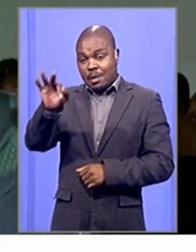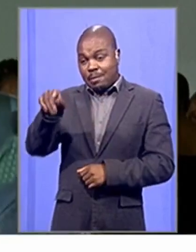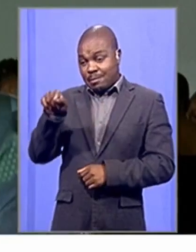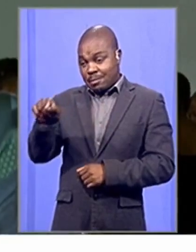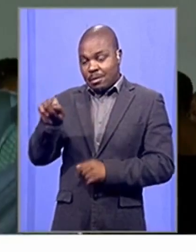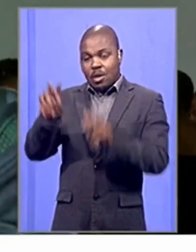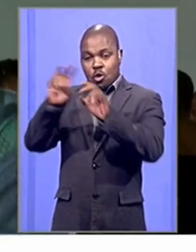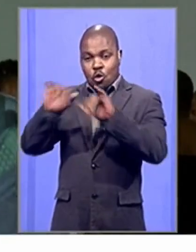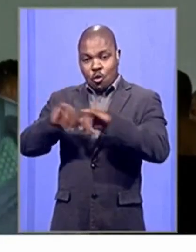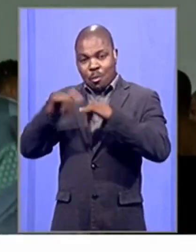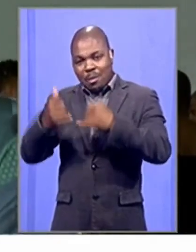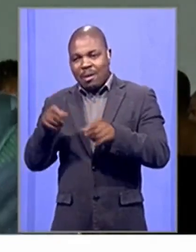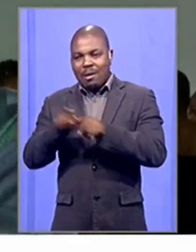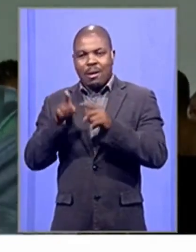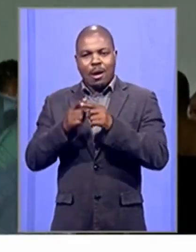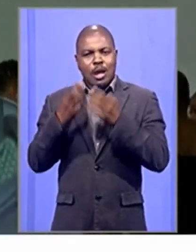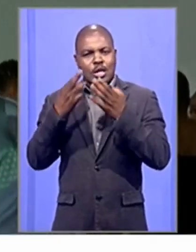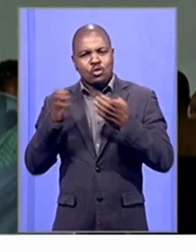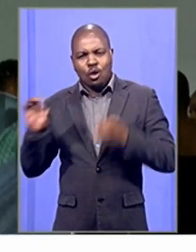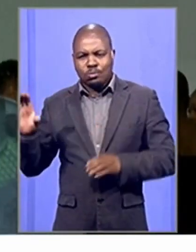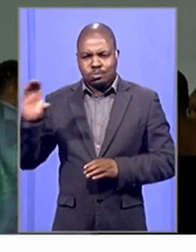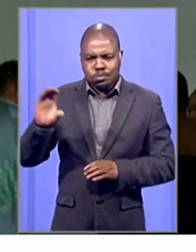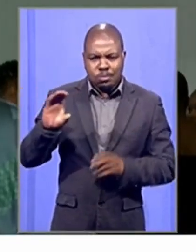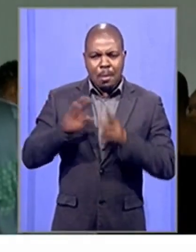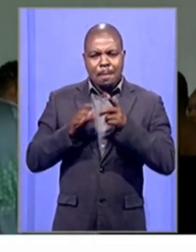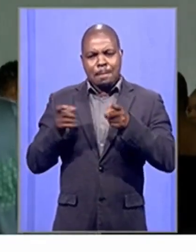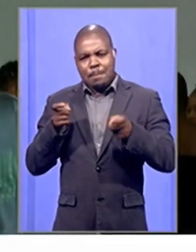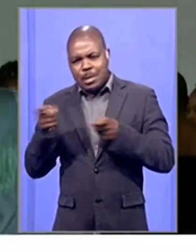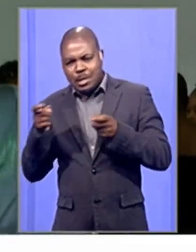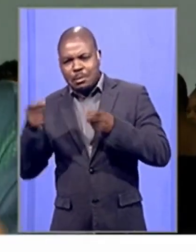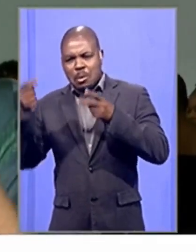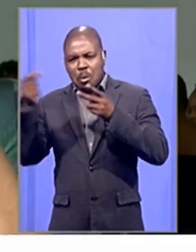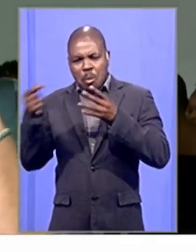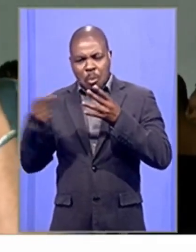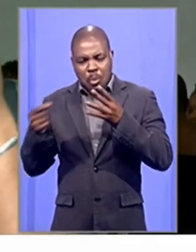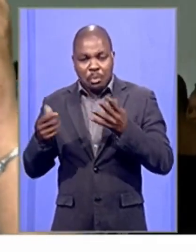is allocation of resources, management and all of that,